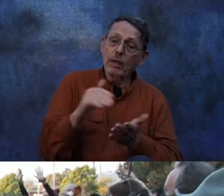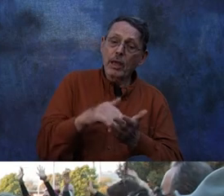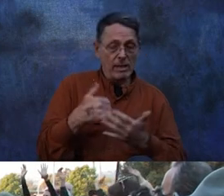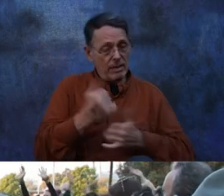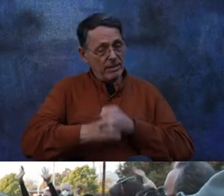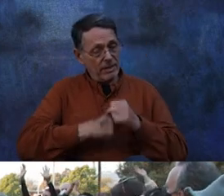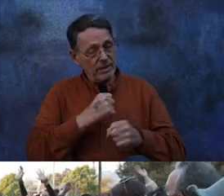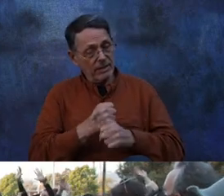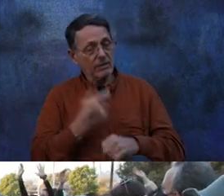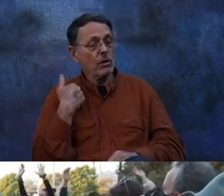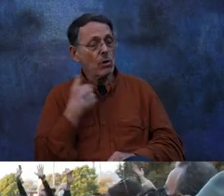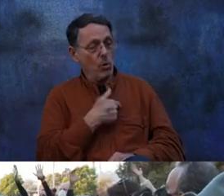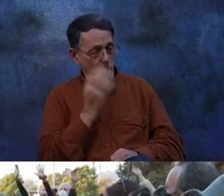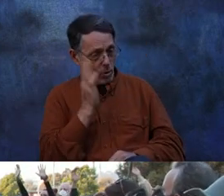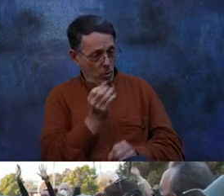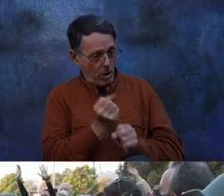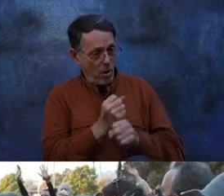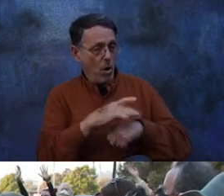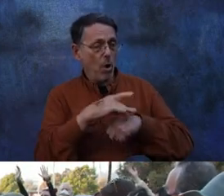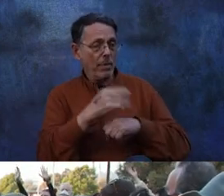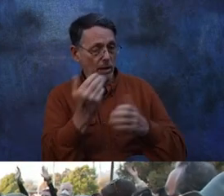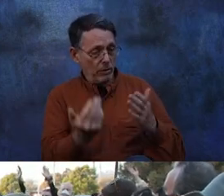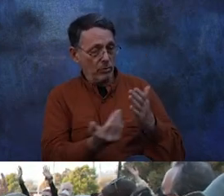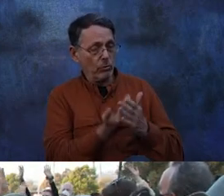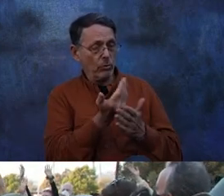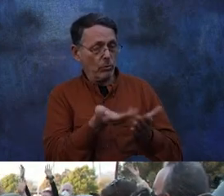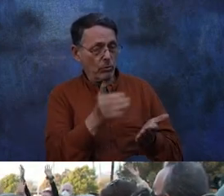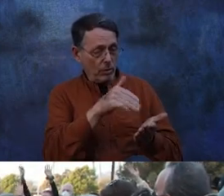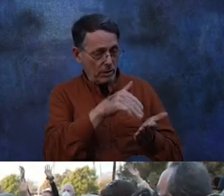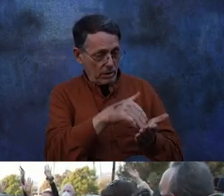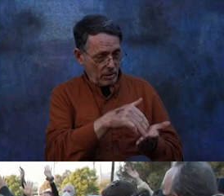the earth. This year we shall